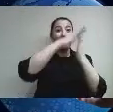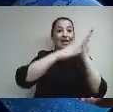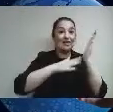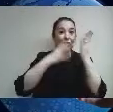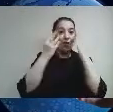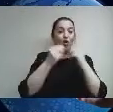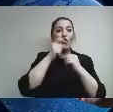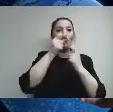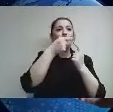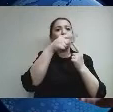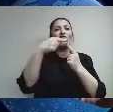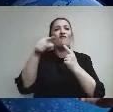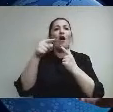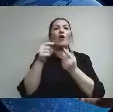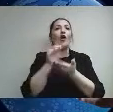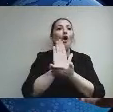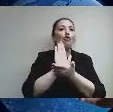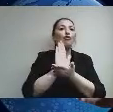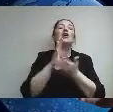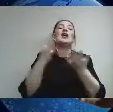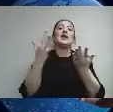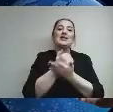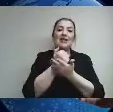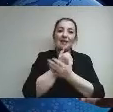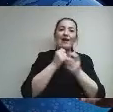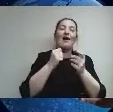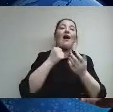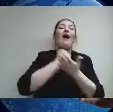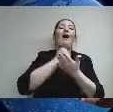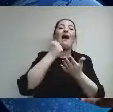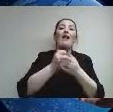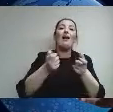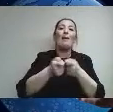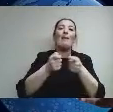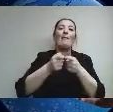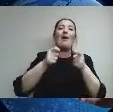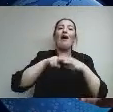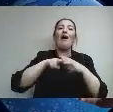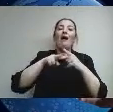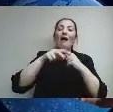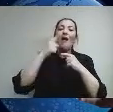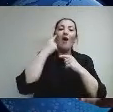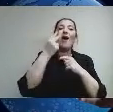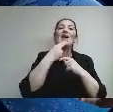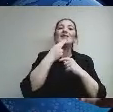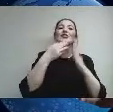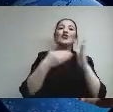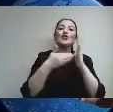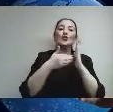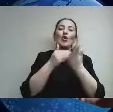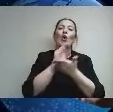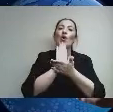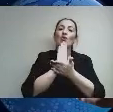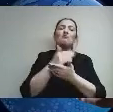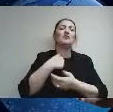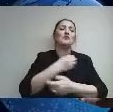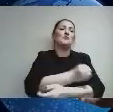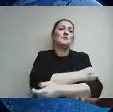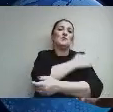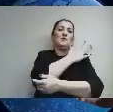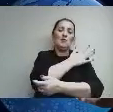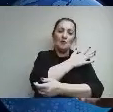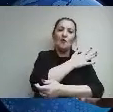We won Women Entrepreneurship Award of Garanti BBVA. The journey is